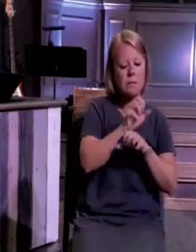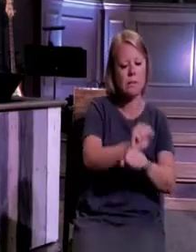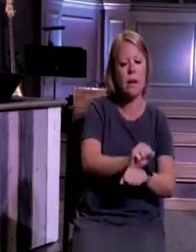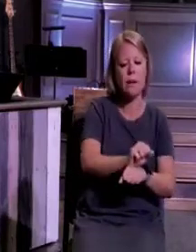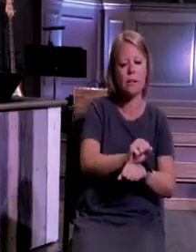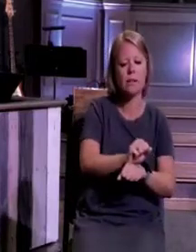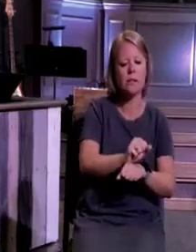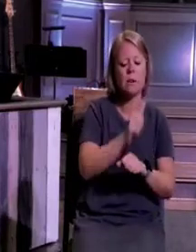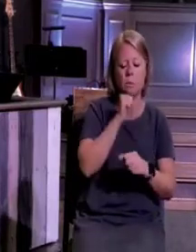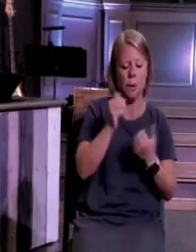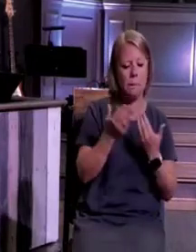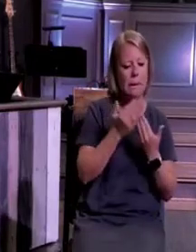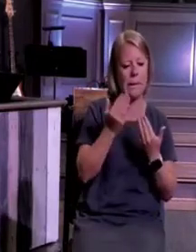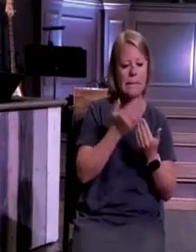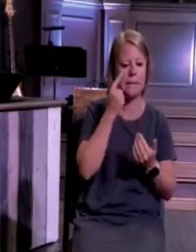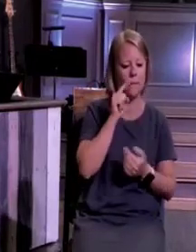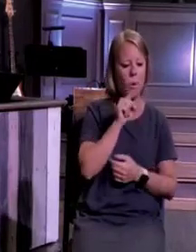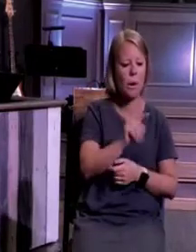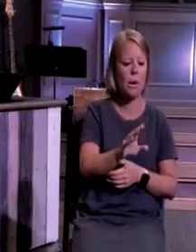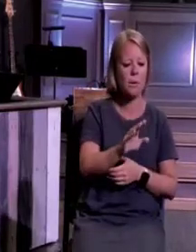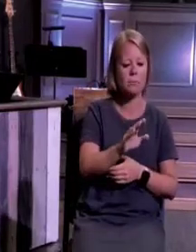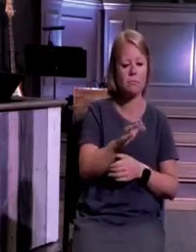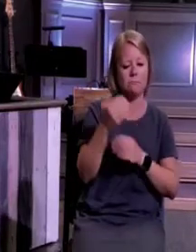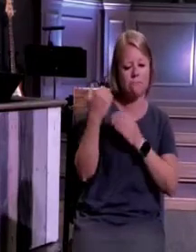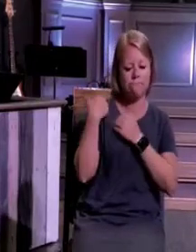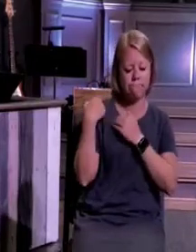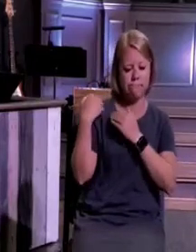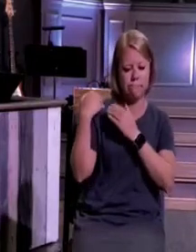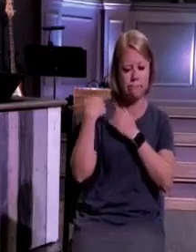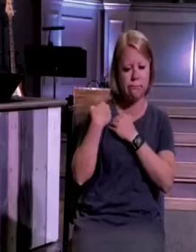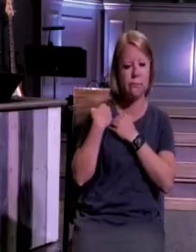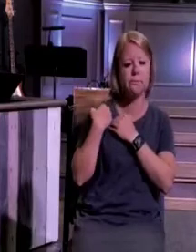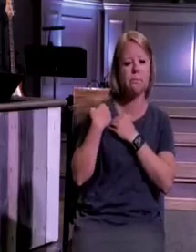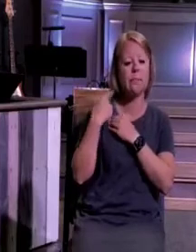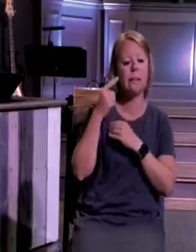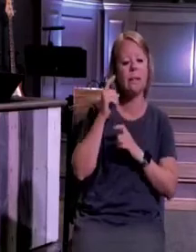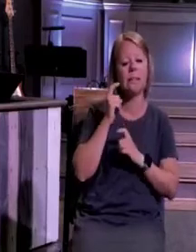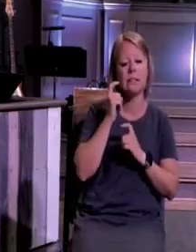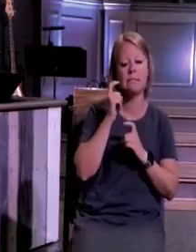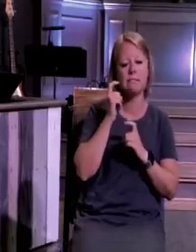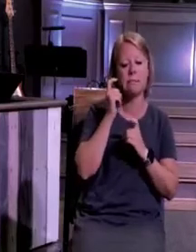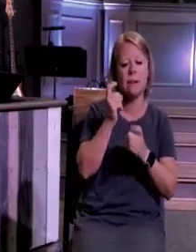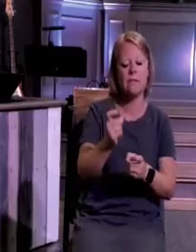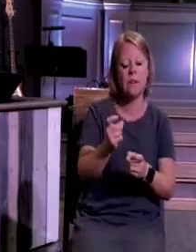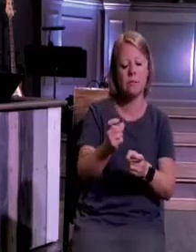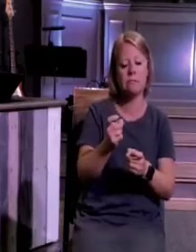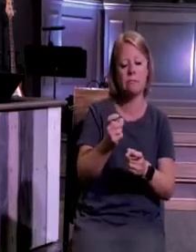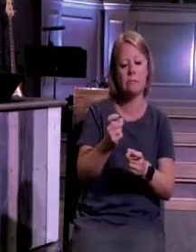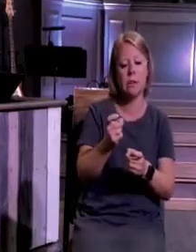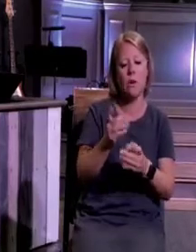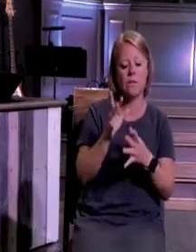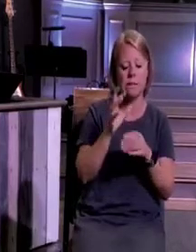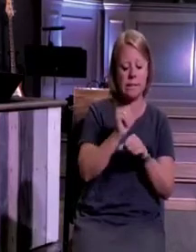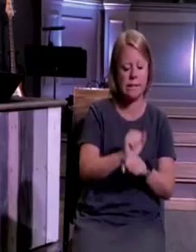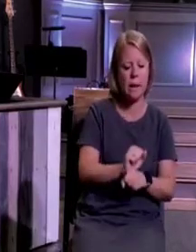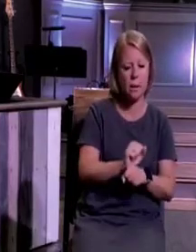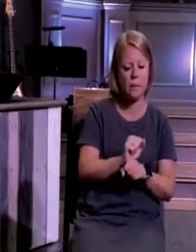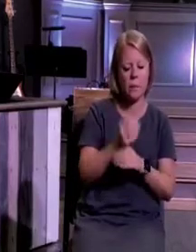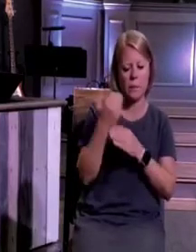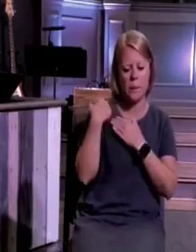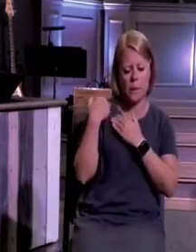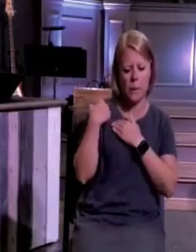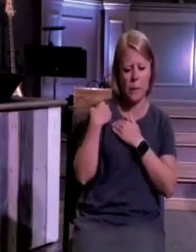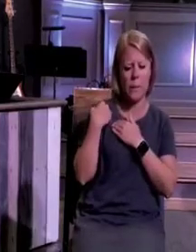be easy for him to bear. The delivery of this assignment would be a burden to bear. When I think about a